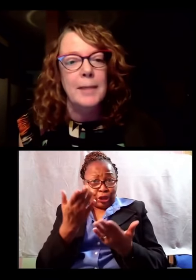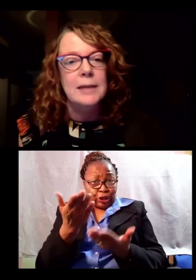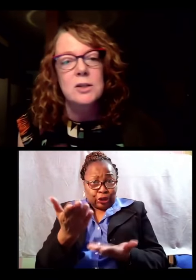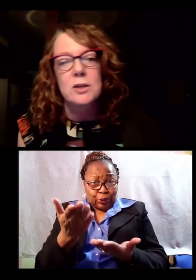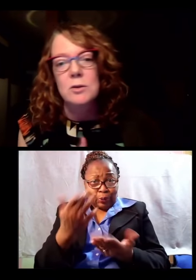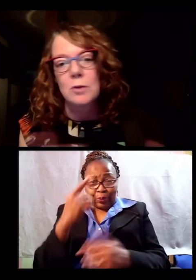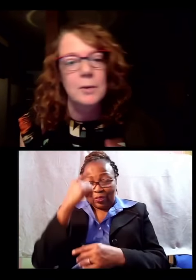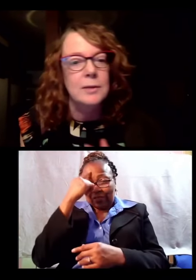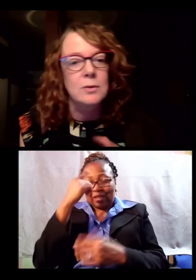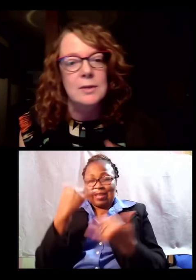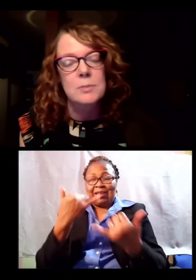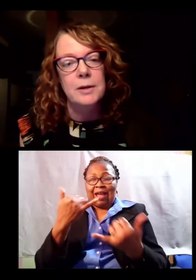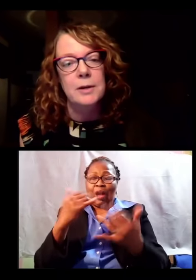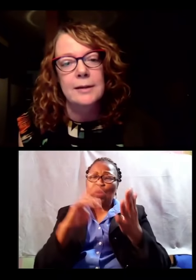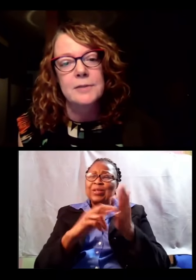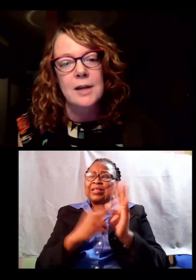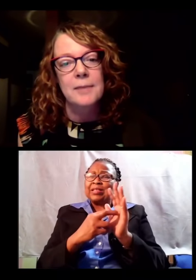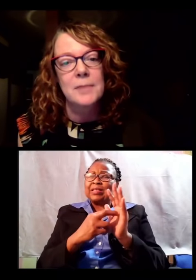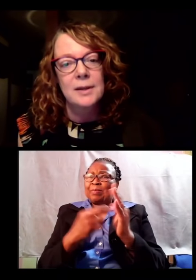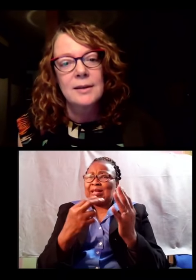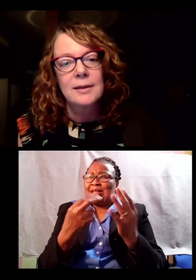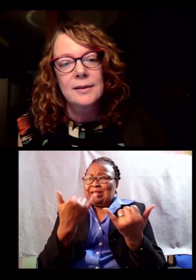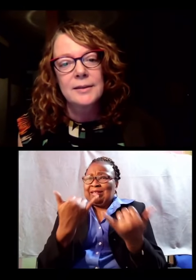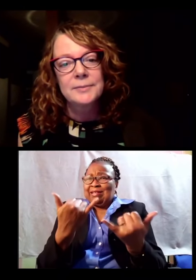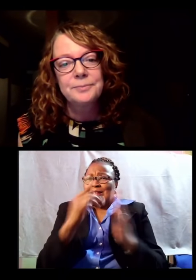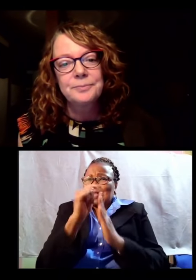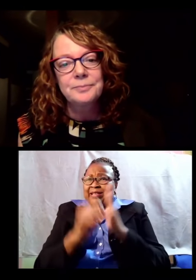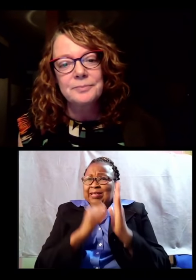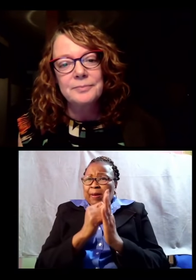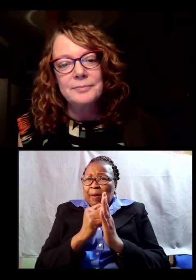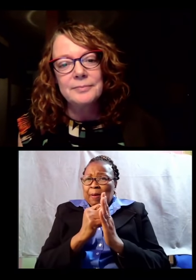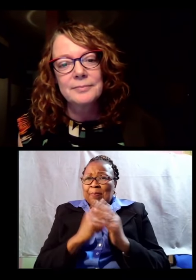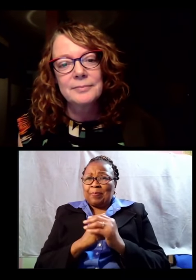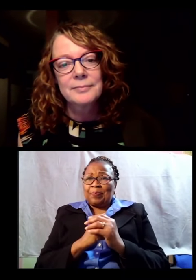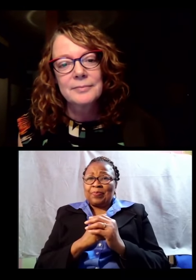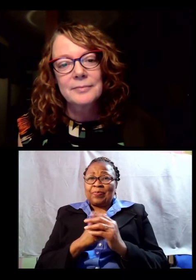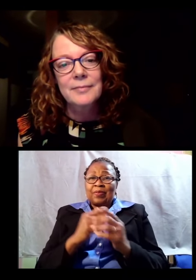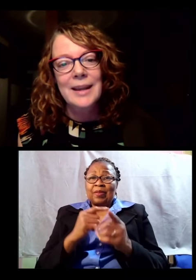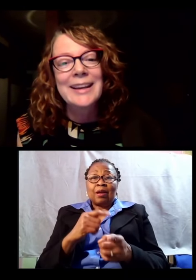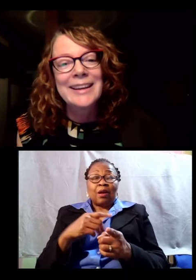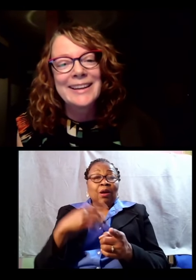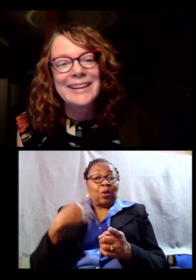has all meant to you going through this period of time. Deep roots, Alison.